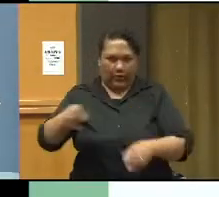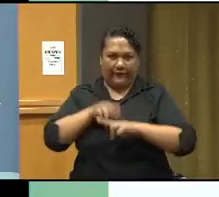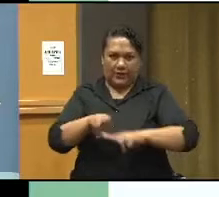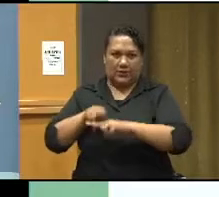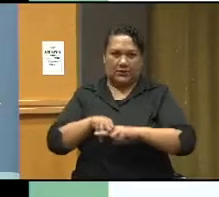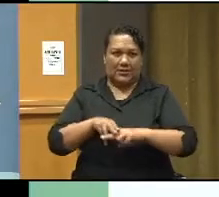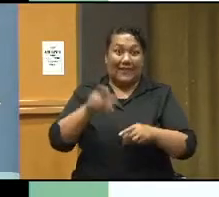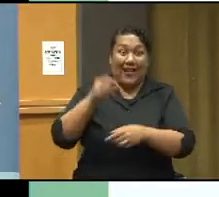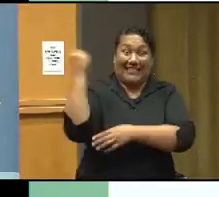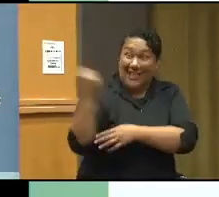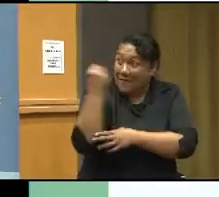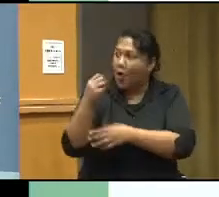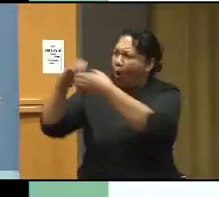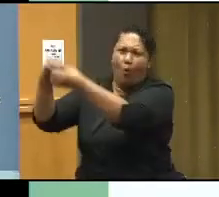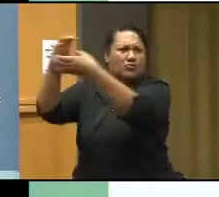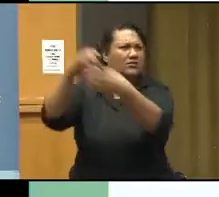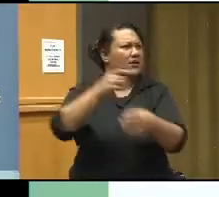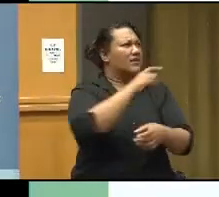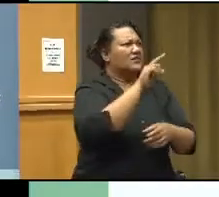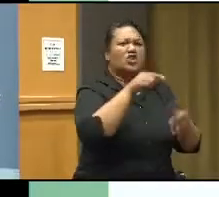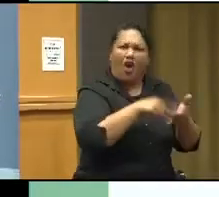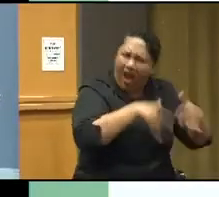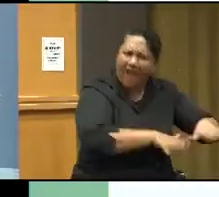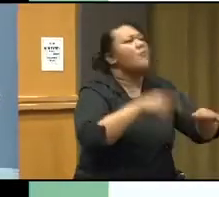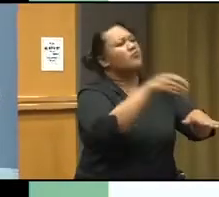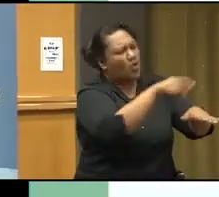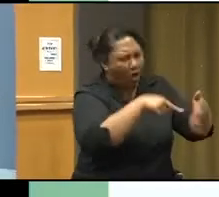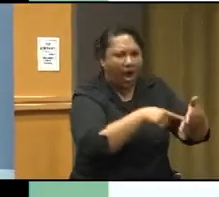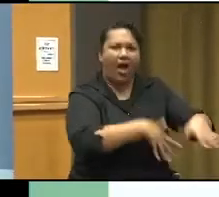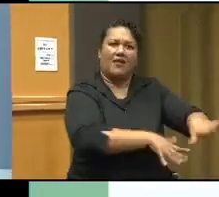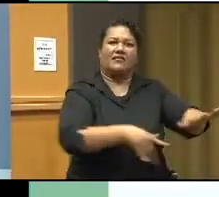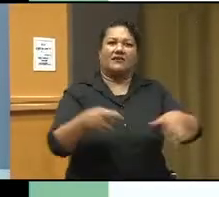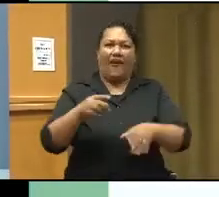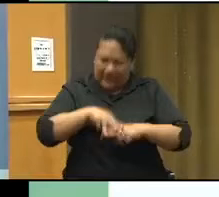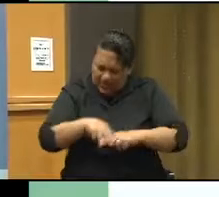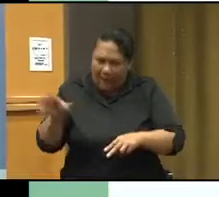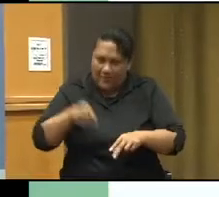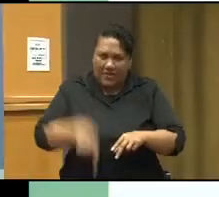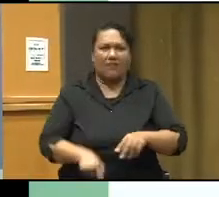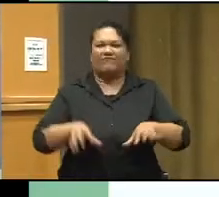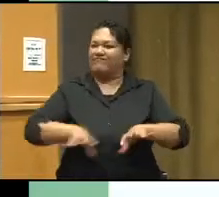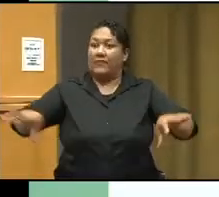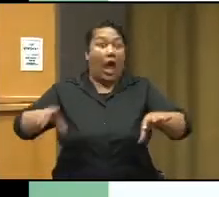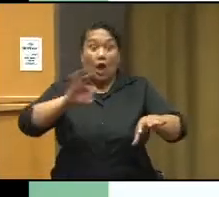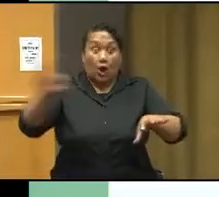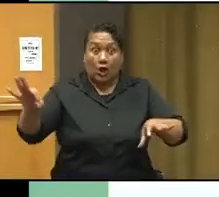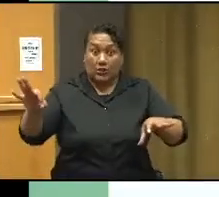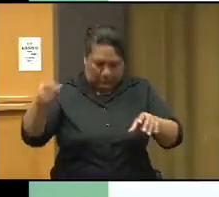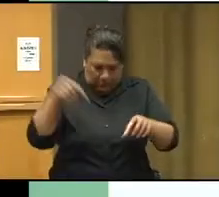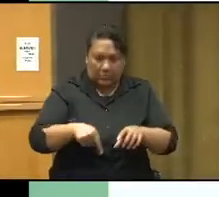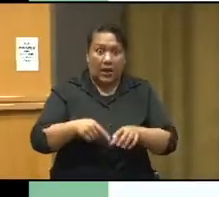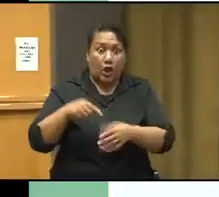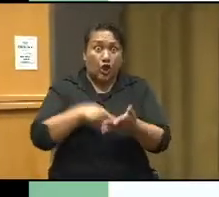with all these modern technologies, they can even get a lot of information through email, online, websites, etc. And they